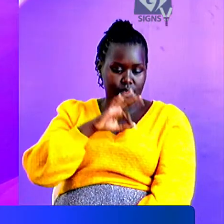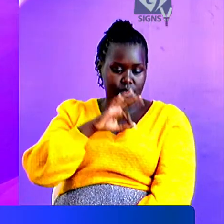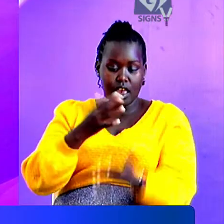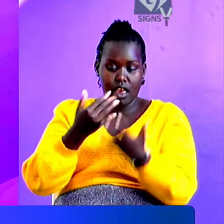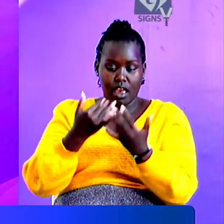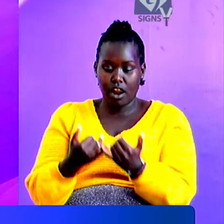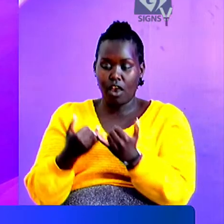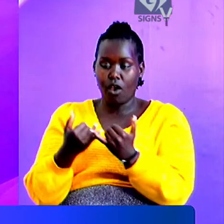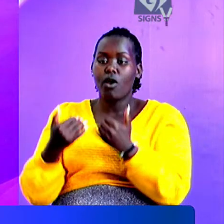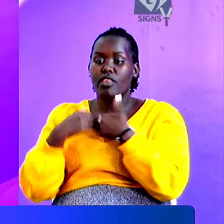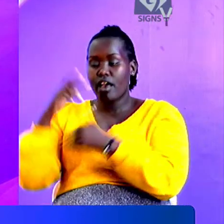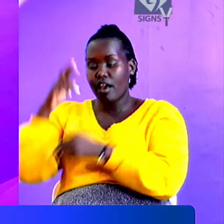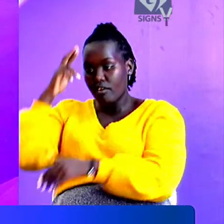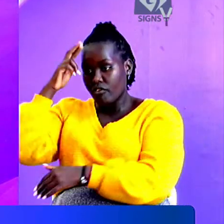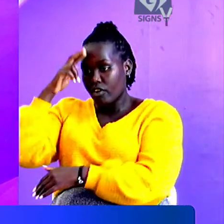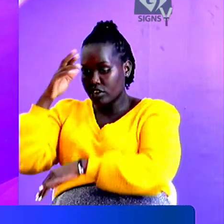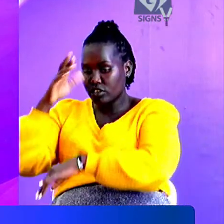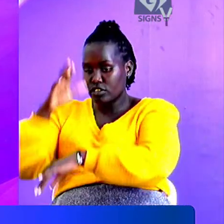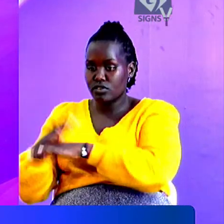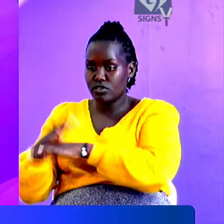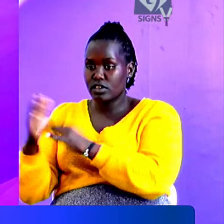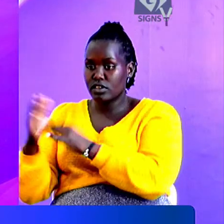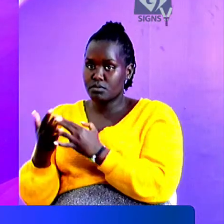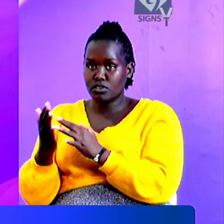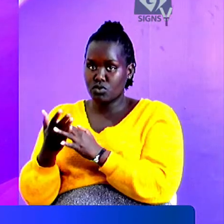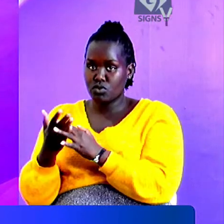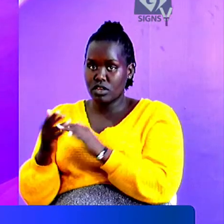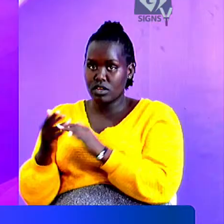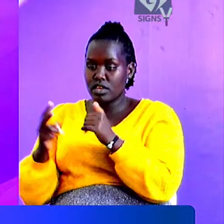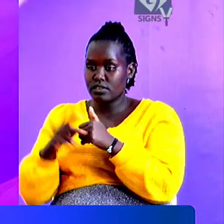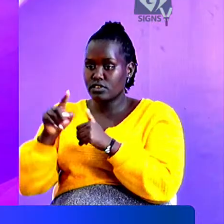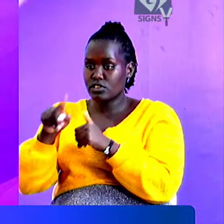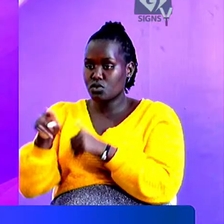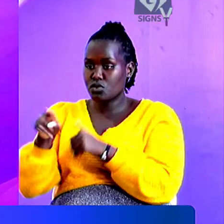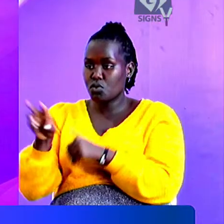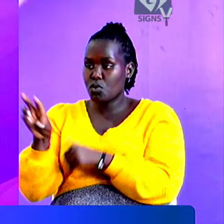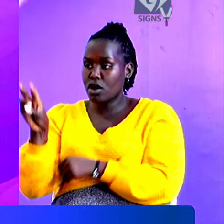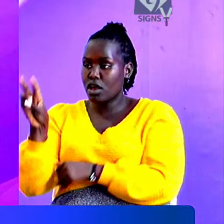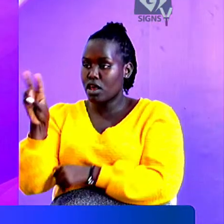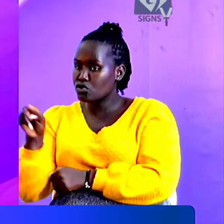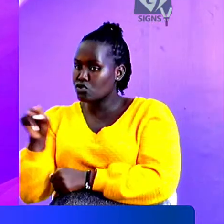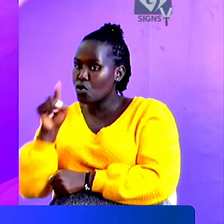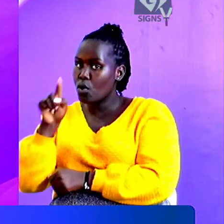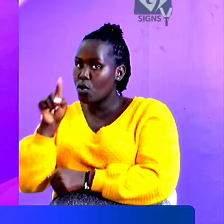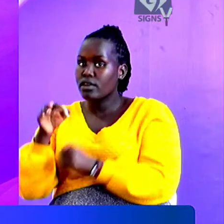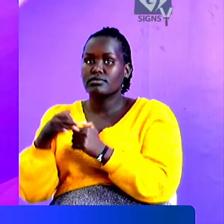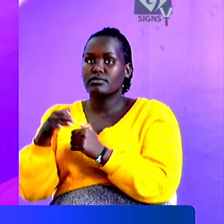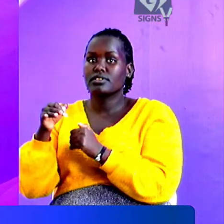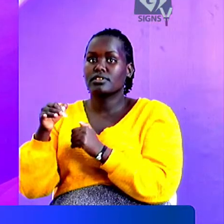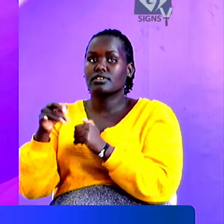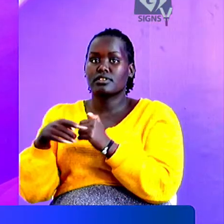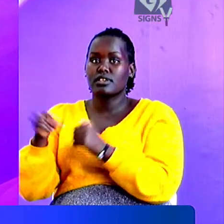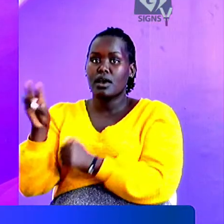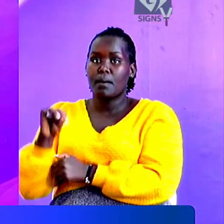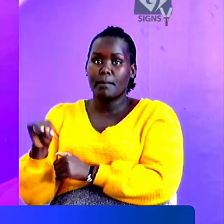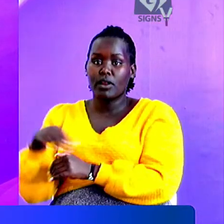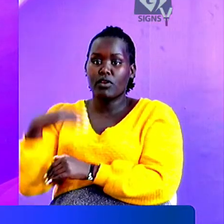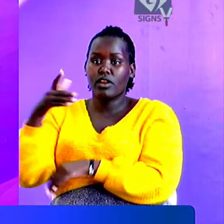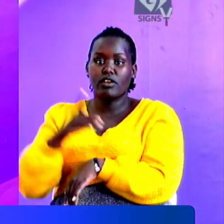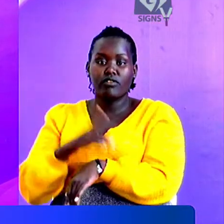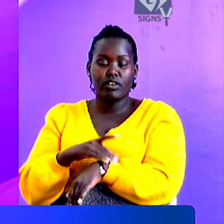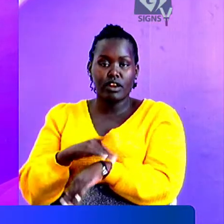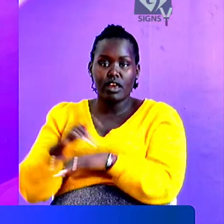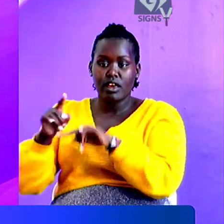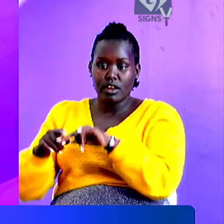to receive between 71 million Yes. to 186 million every year. Depending on where you come from. Depending on the number